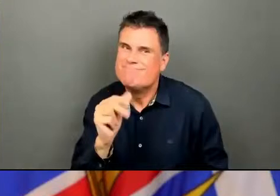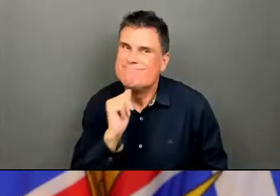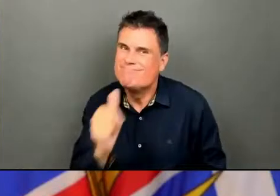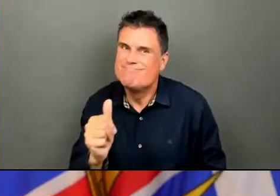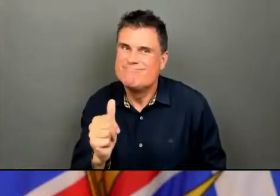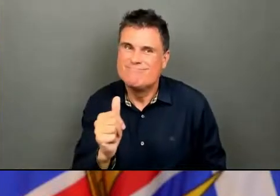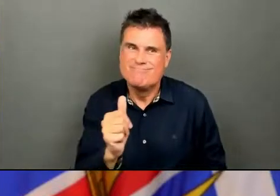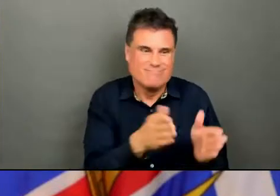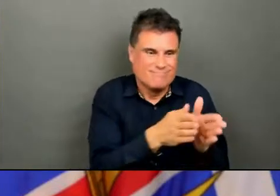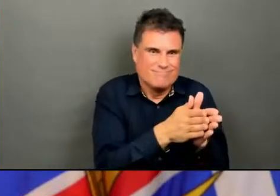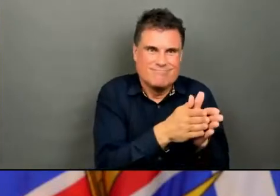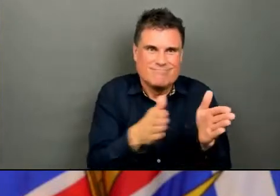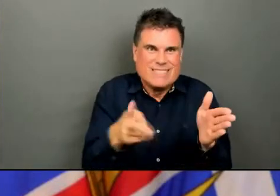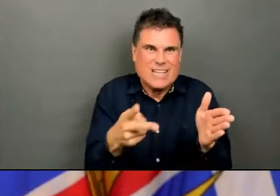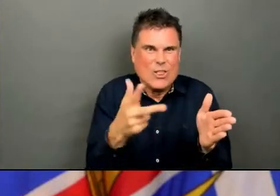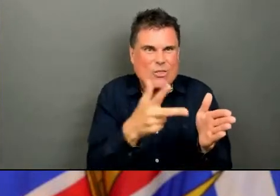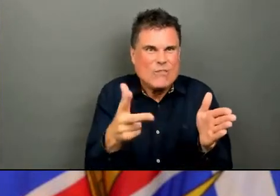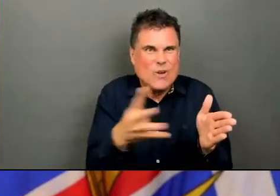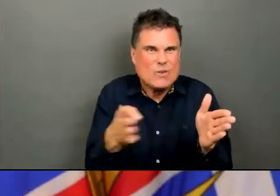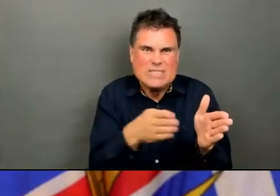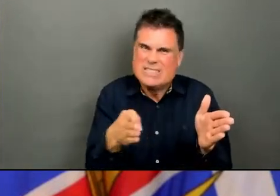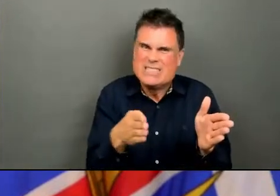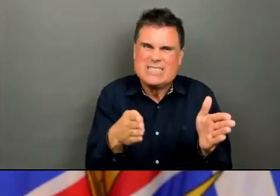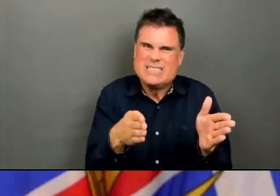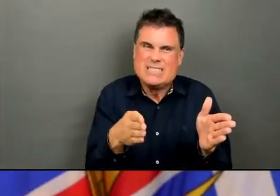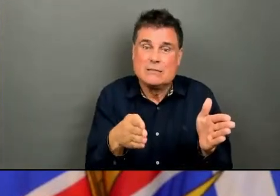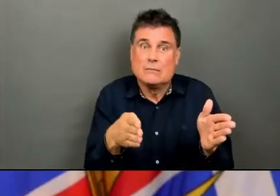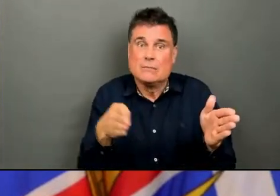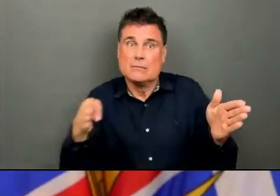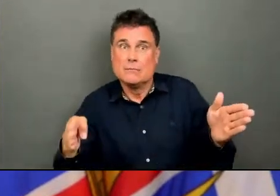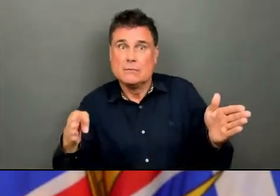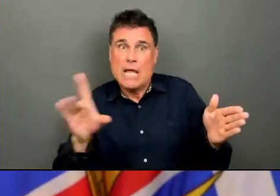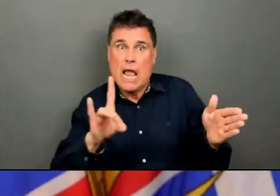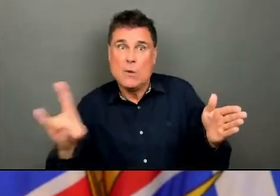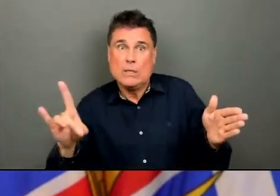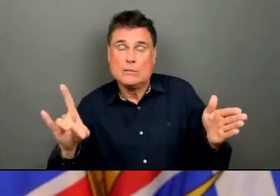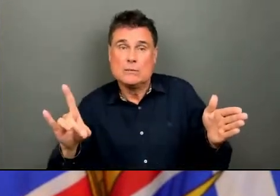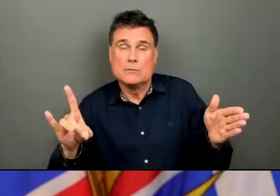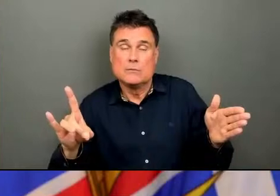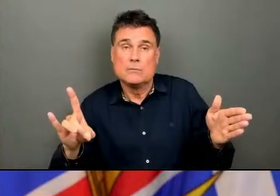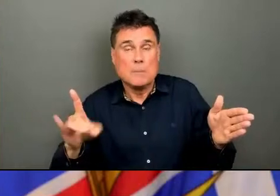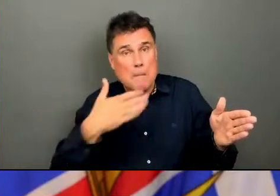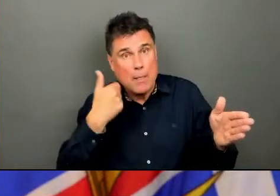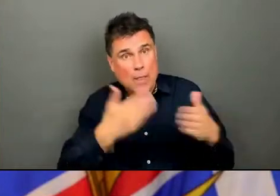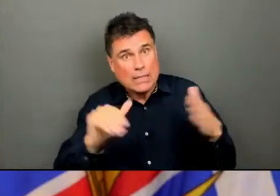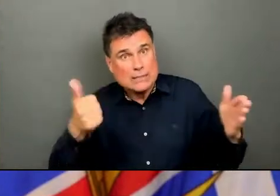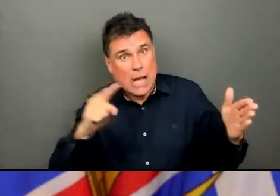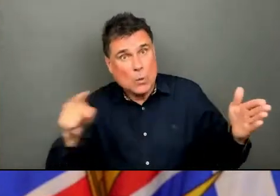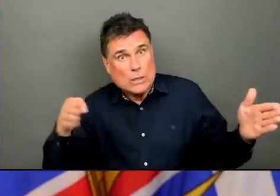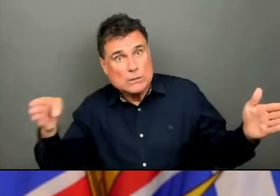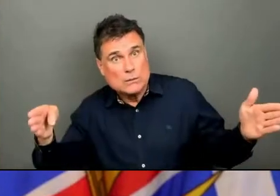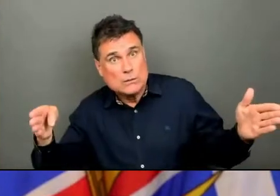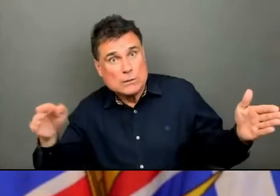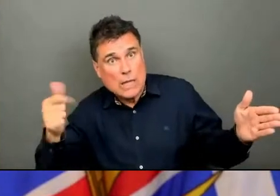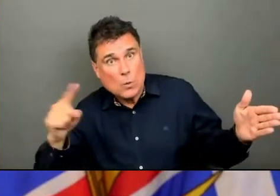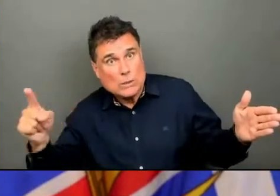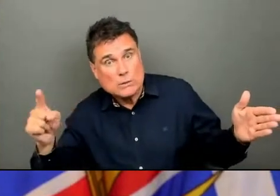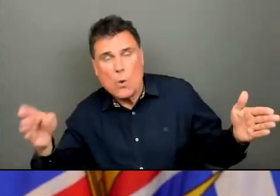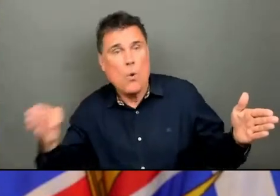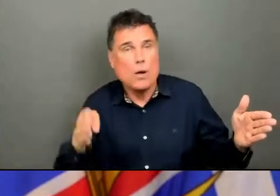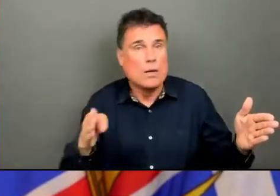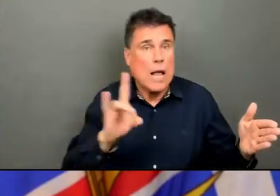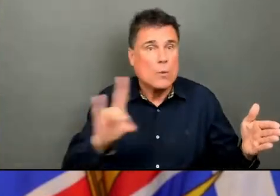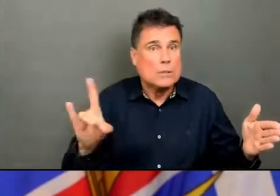evidence to say that 8 weeks is better than 10 weeks, or 10 weeks is better than 12 weeks, or 12 weeks is better than